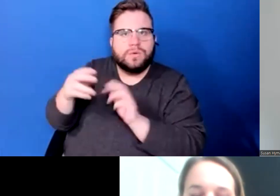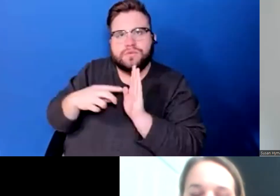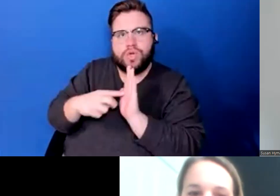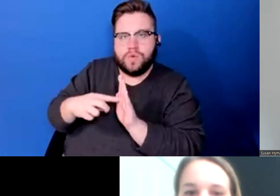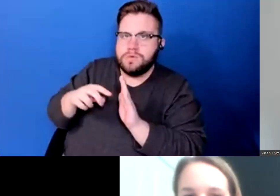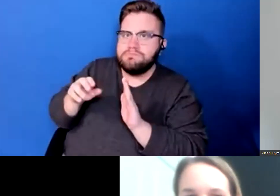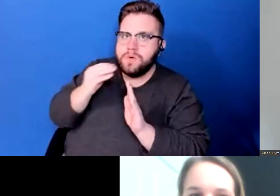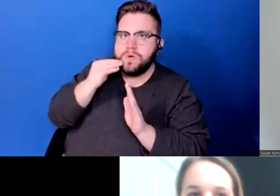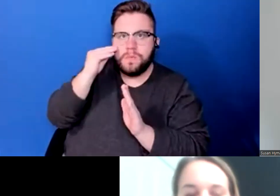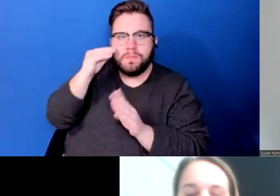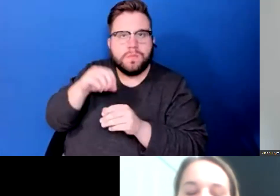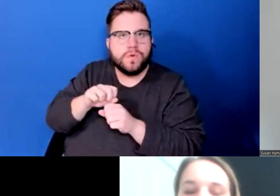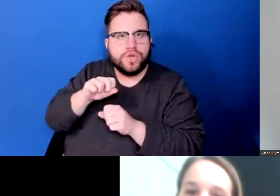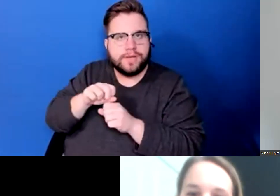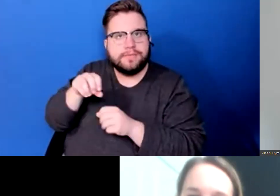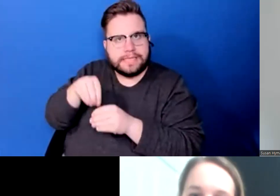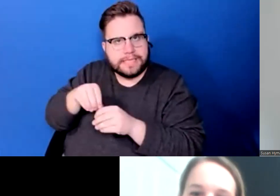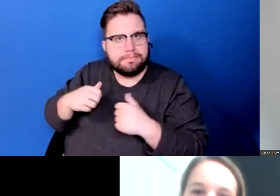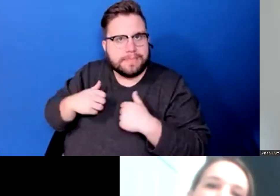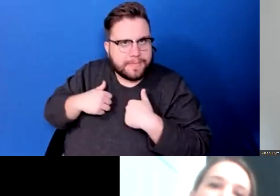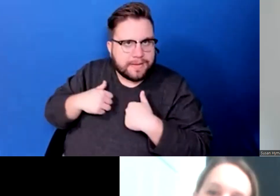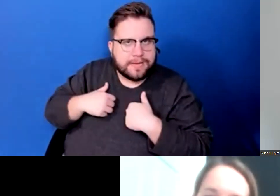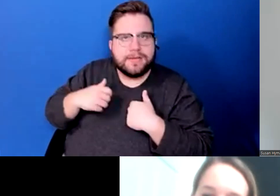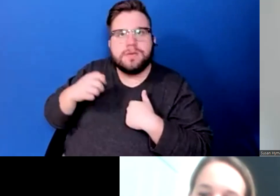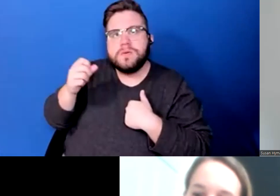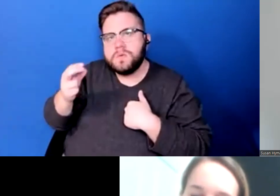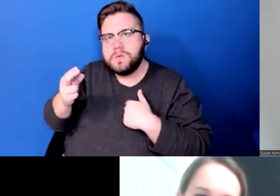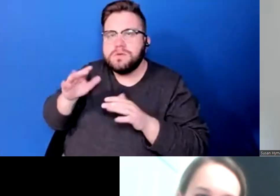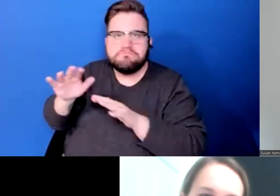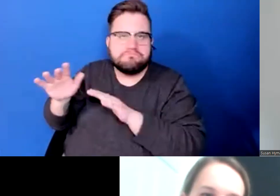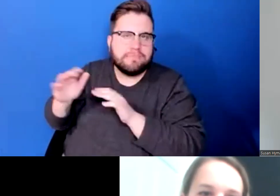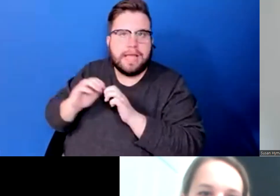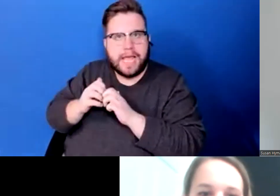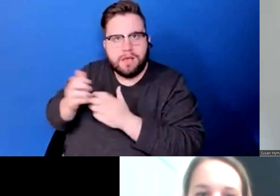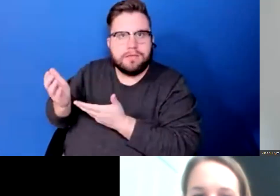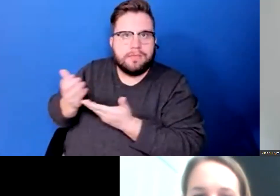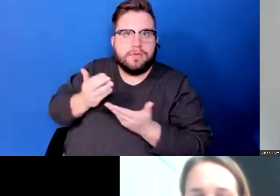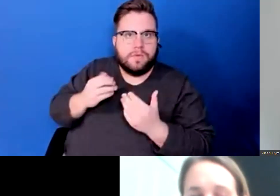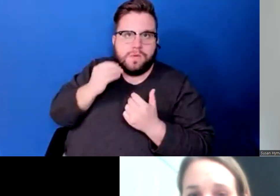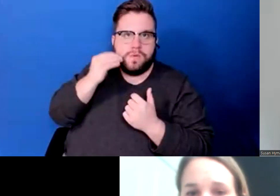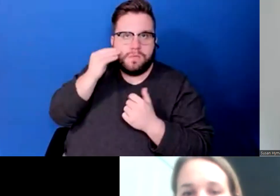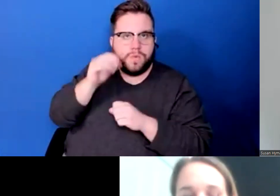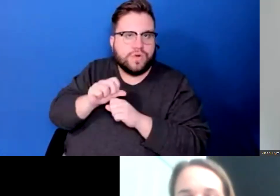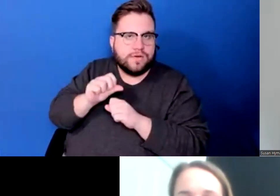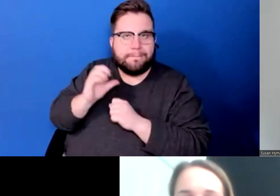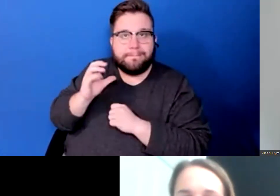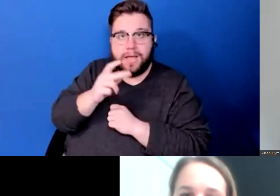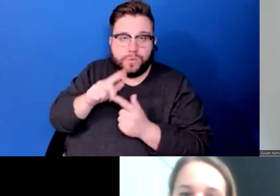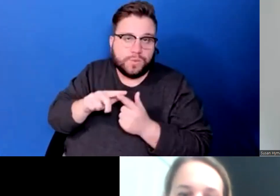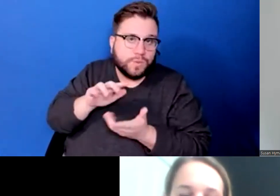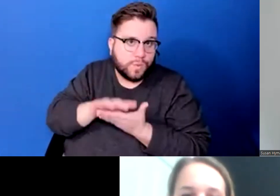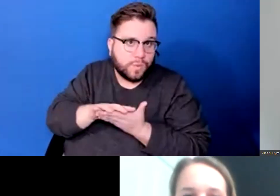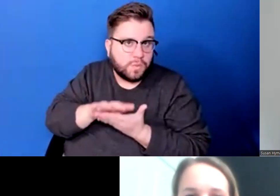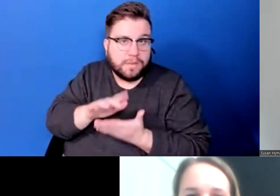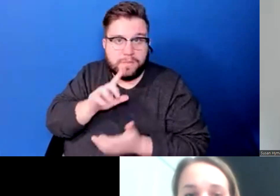sure that same process is happening at home to get the homework back to school. Personally, with my own,